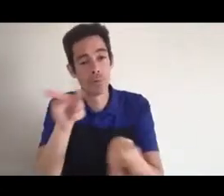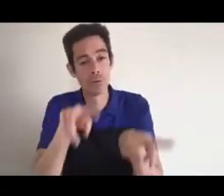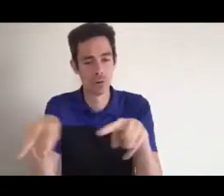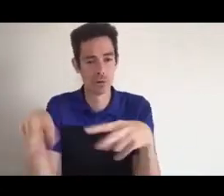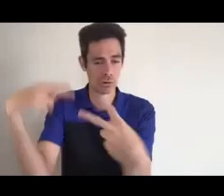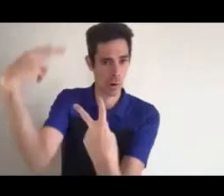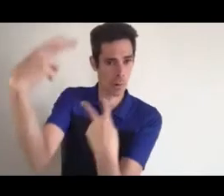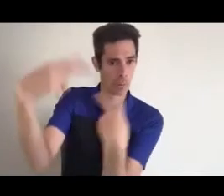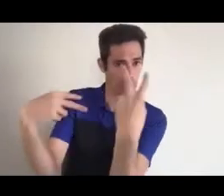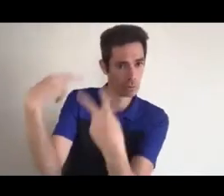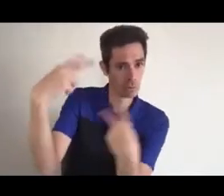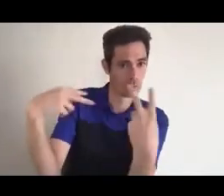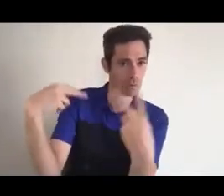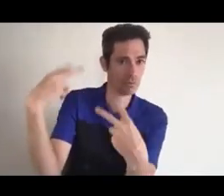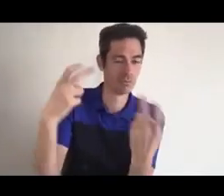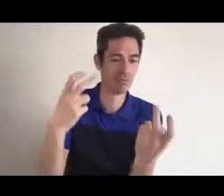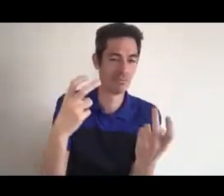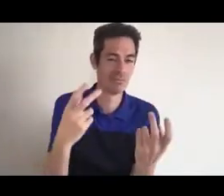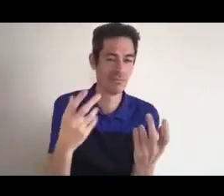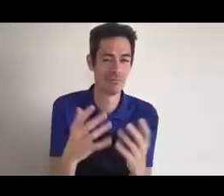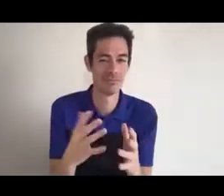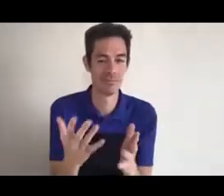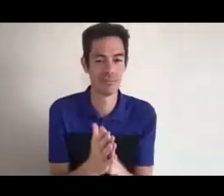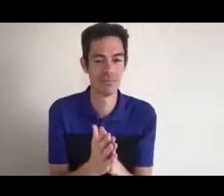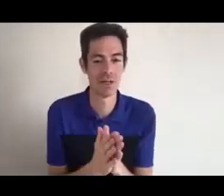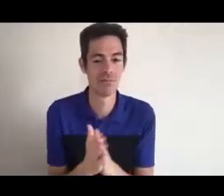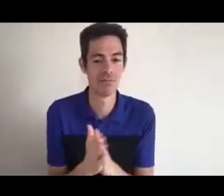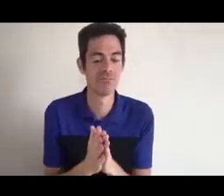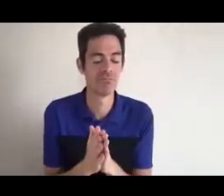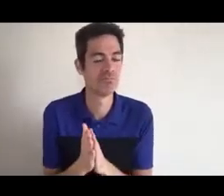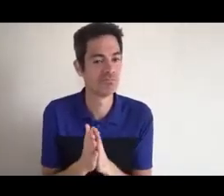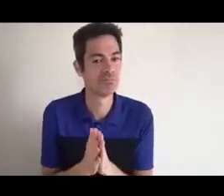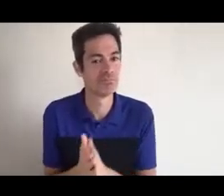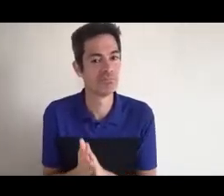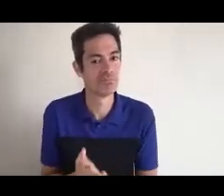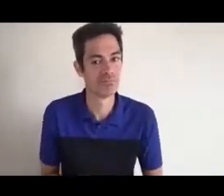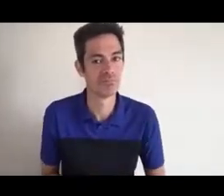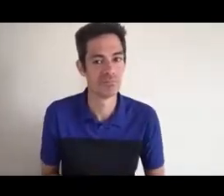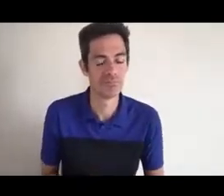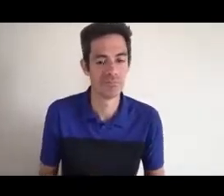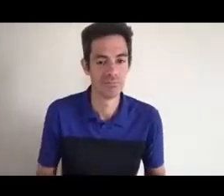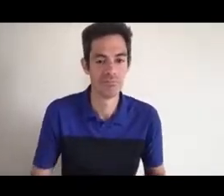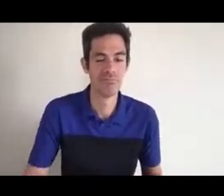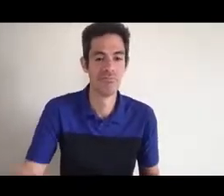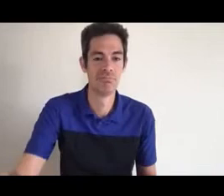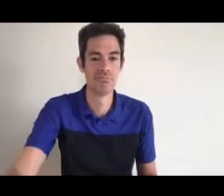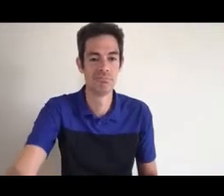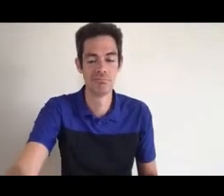of different perspectives. You can observe and then you can be observed.